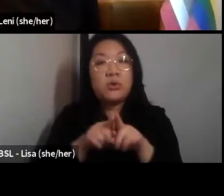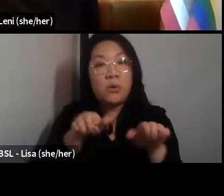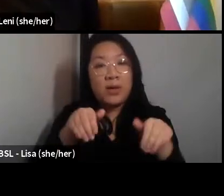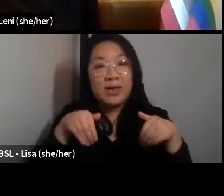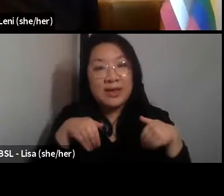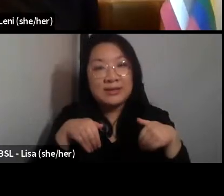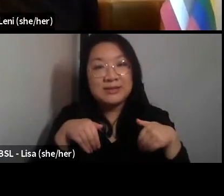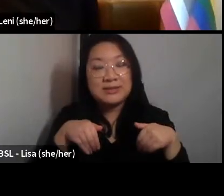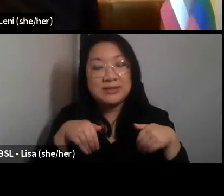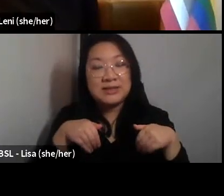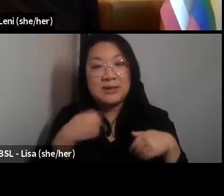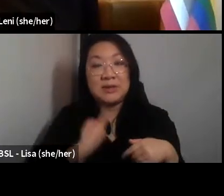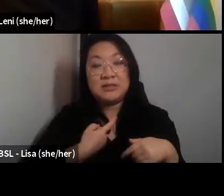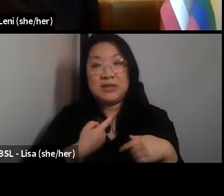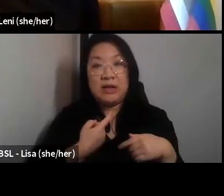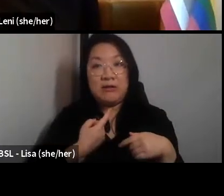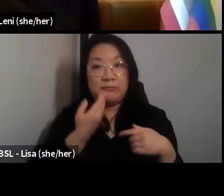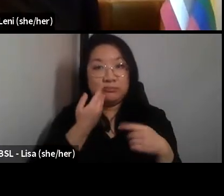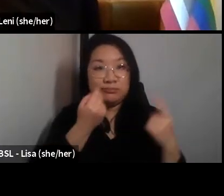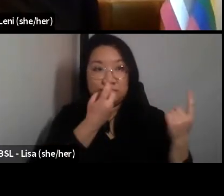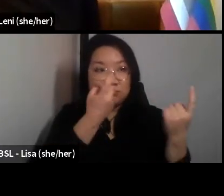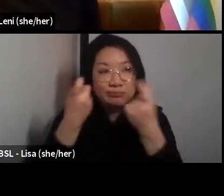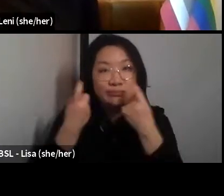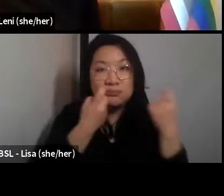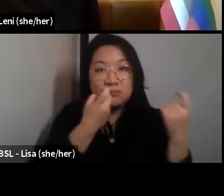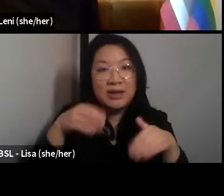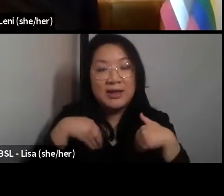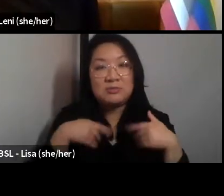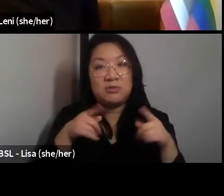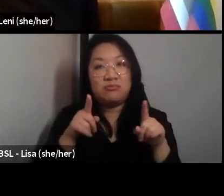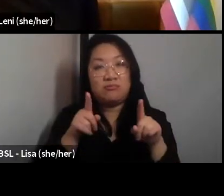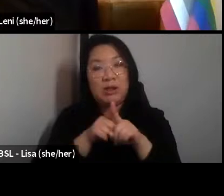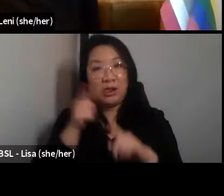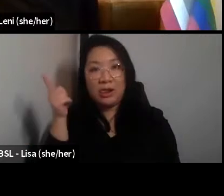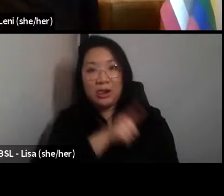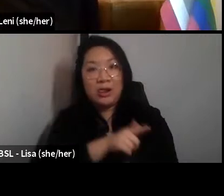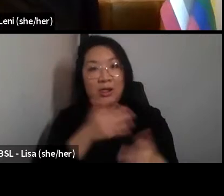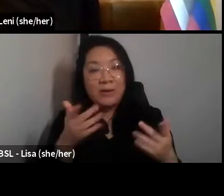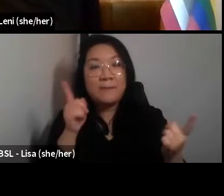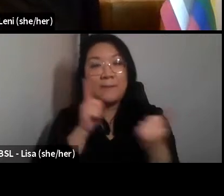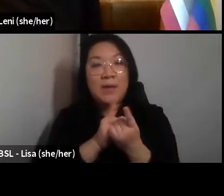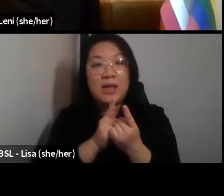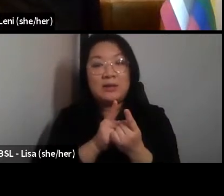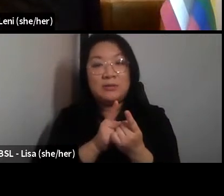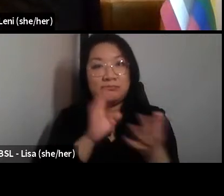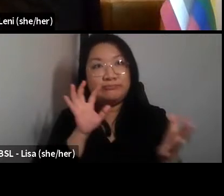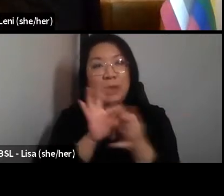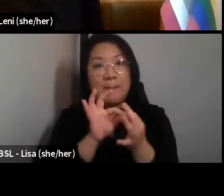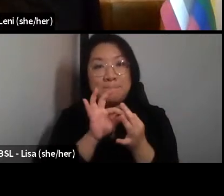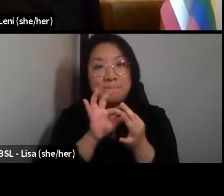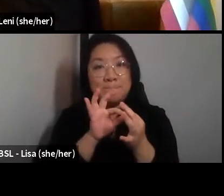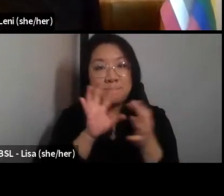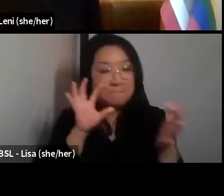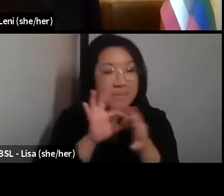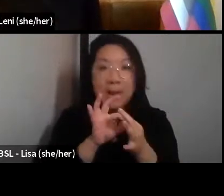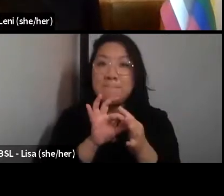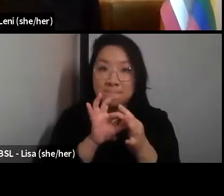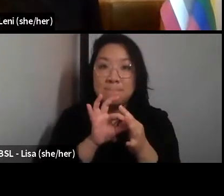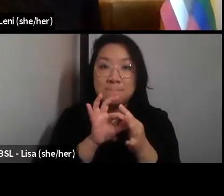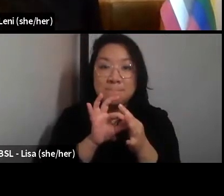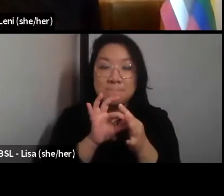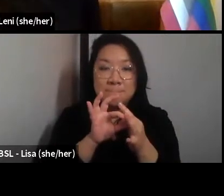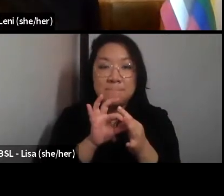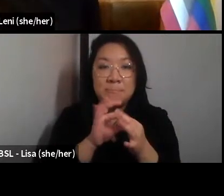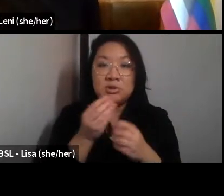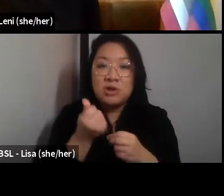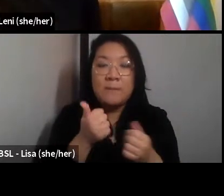I wasn't looking for an ace partner. It just happened to be that, again, same experiences. We met each other, it clicked, you know, and several of my